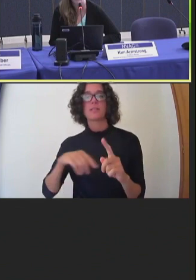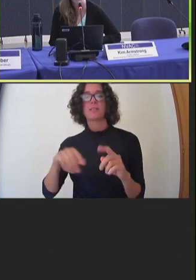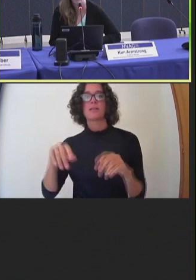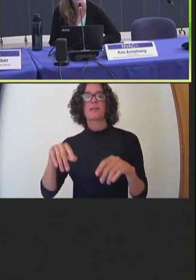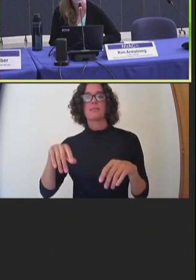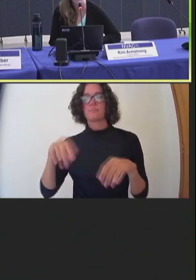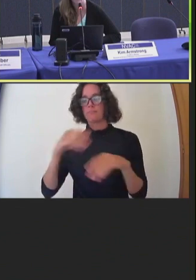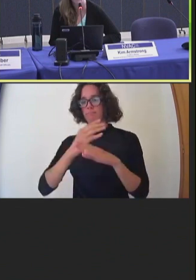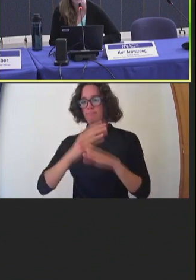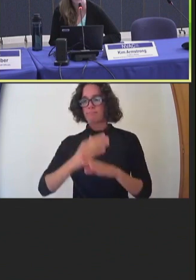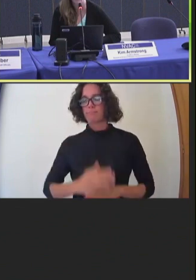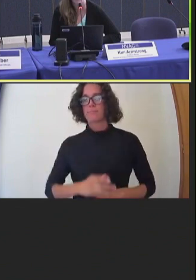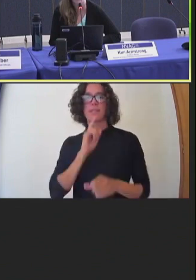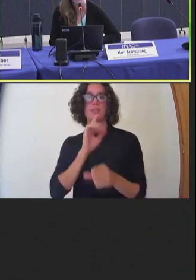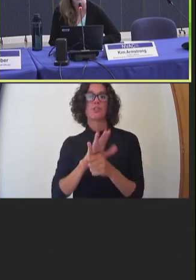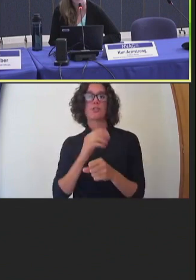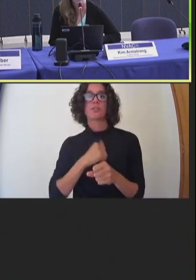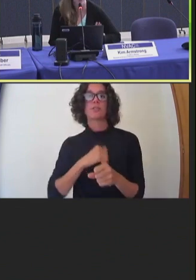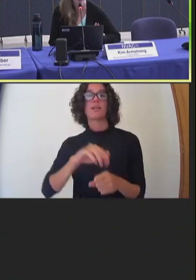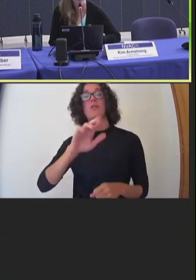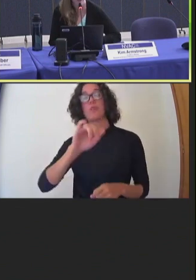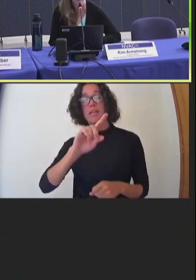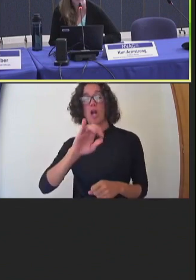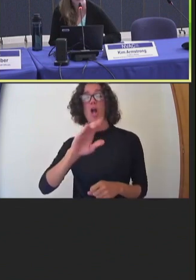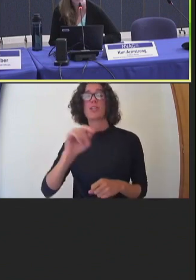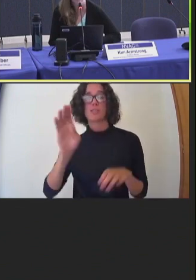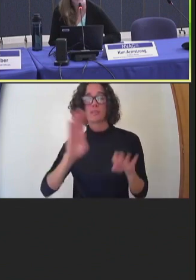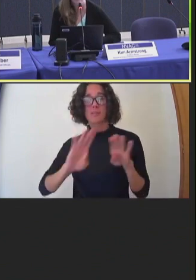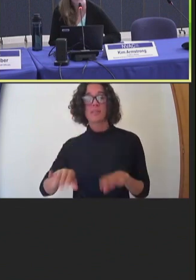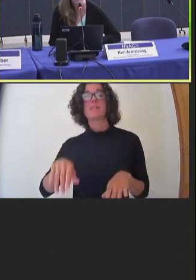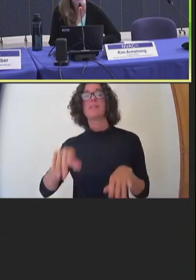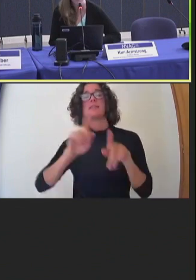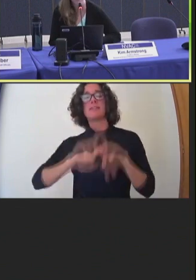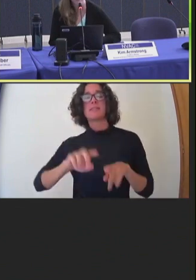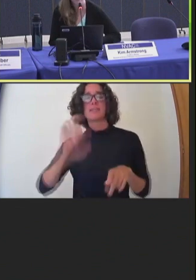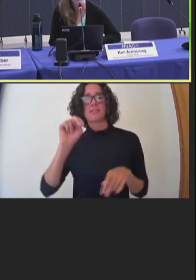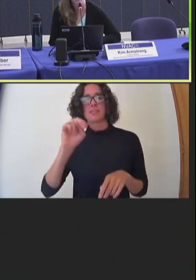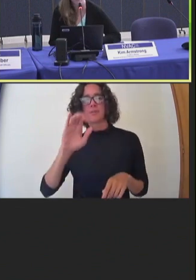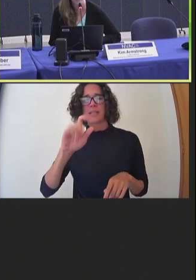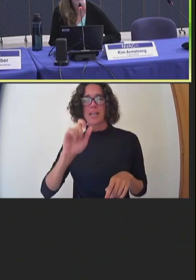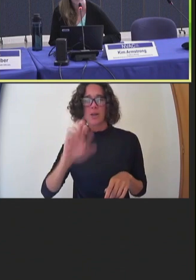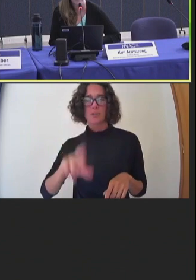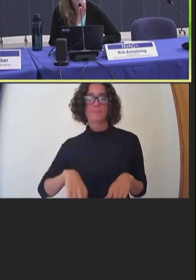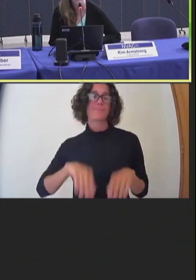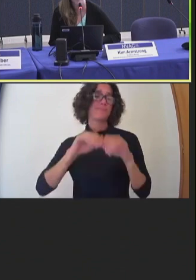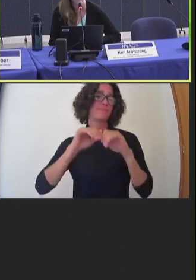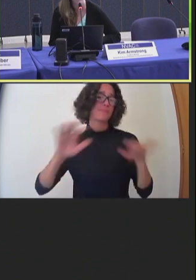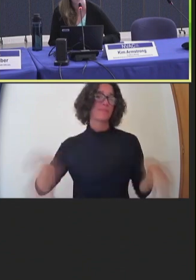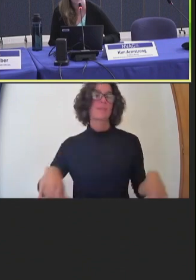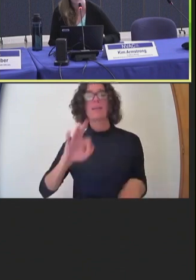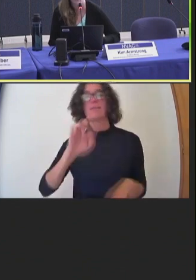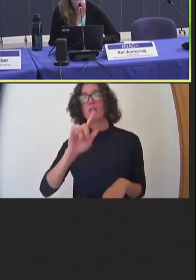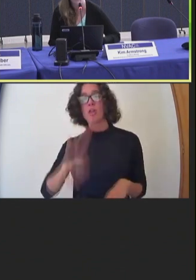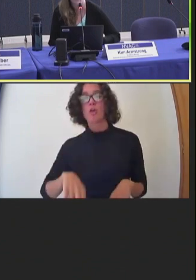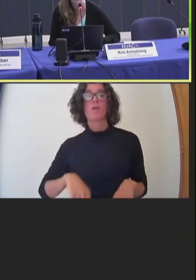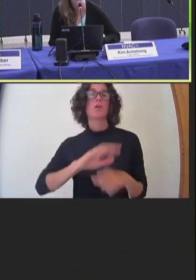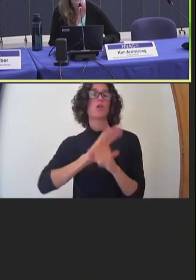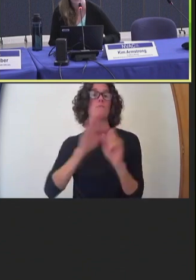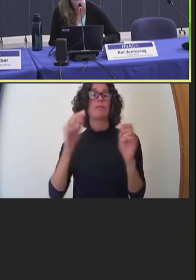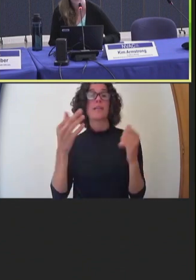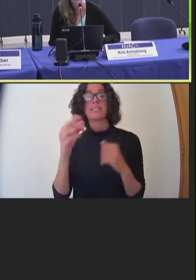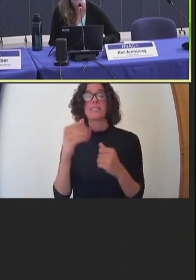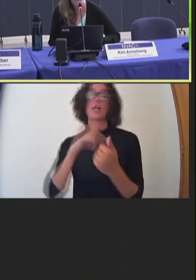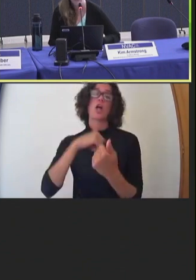biological, radiological, and nuclear CBRN threats, pandemic influenza, COVID-19, and other emerging infectious